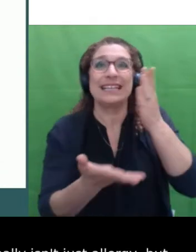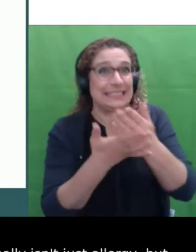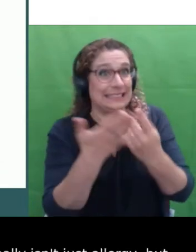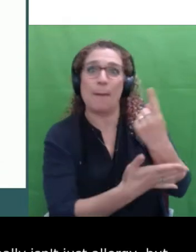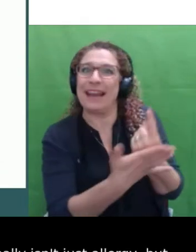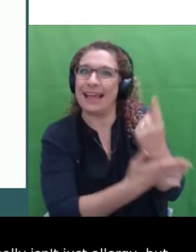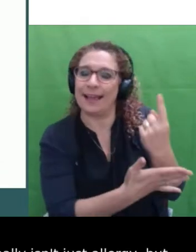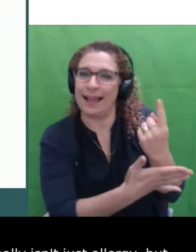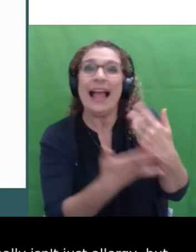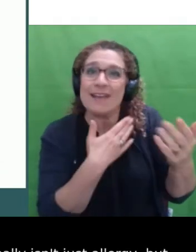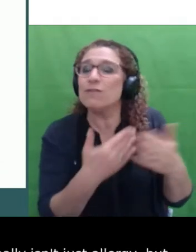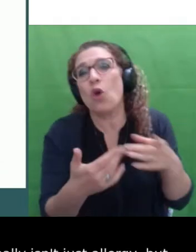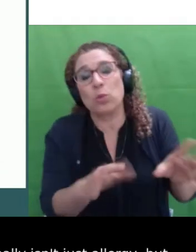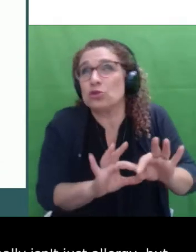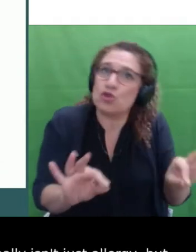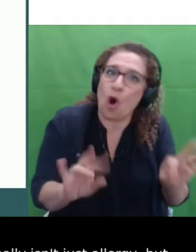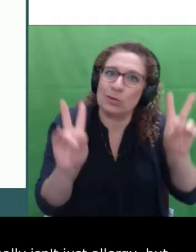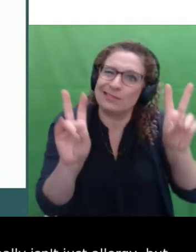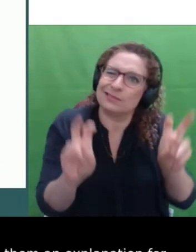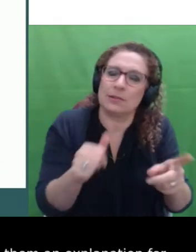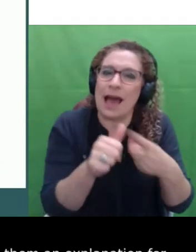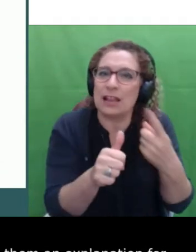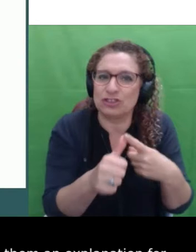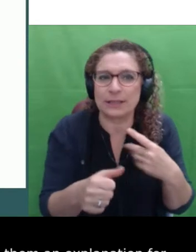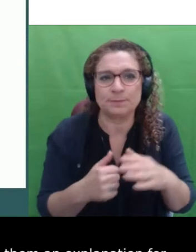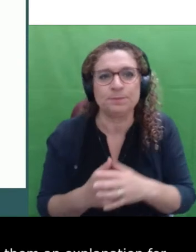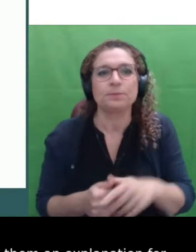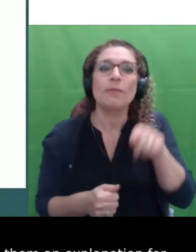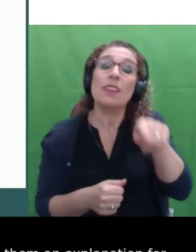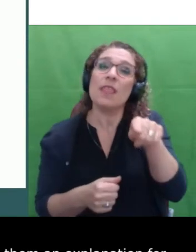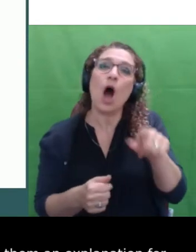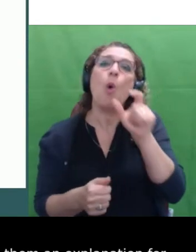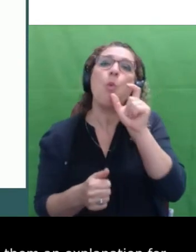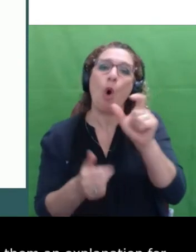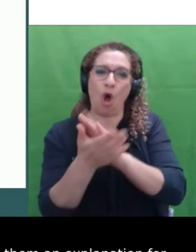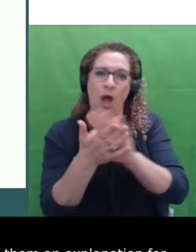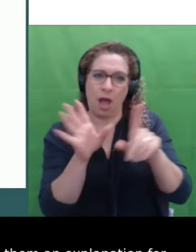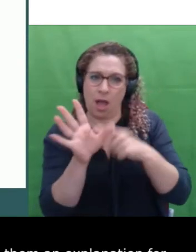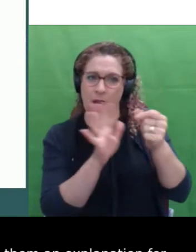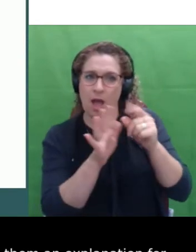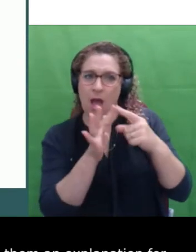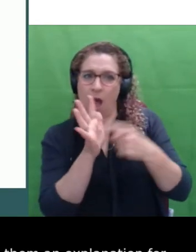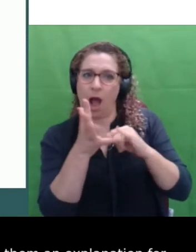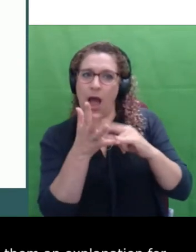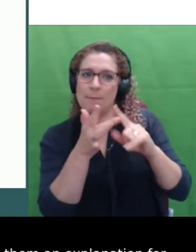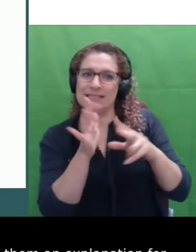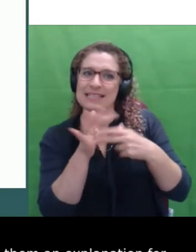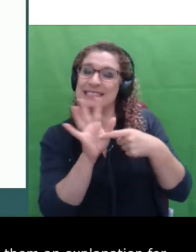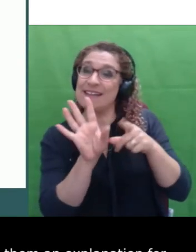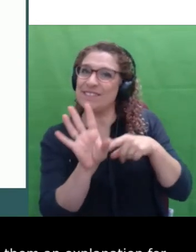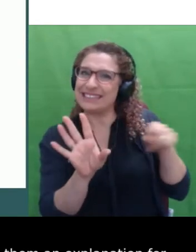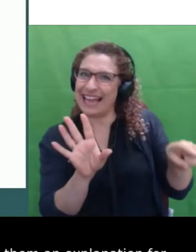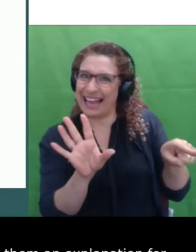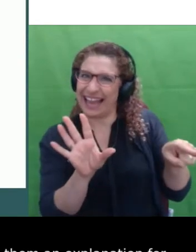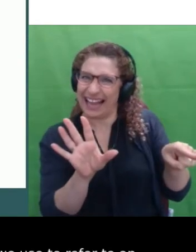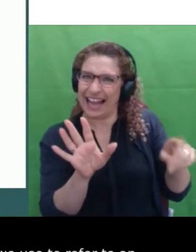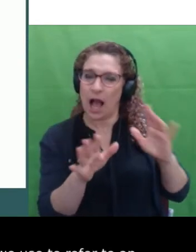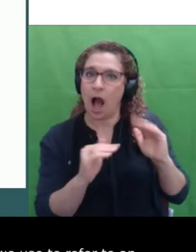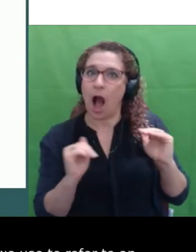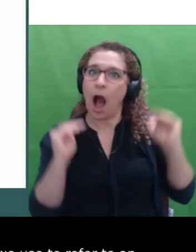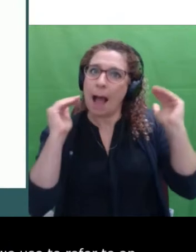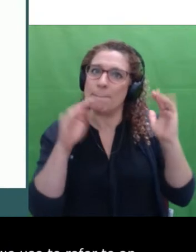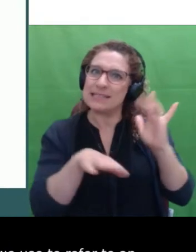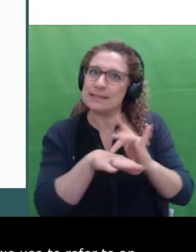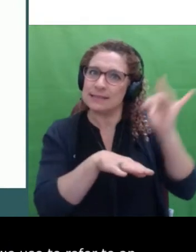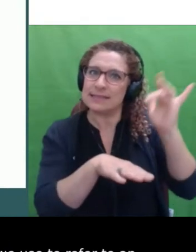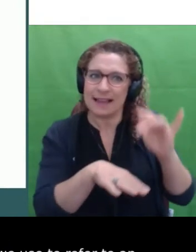hypersensitivity is just the umbrella term that we use to refer to an unpleasant but reproducible reaction to food and then i say to patients we call it